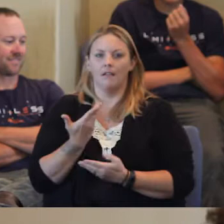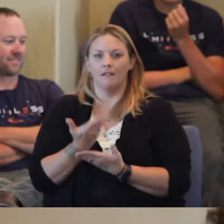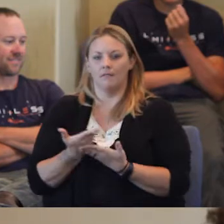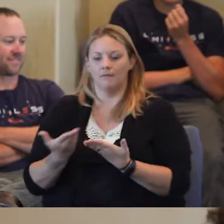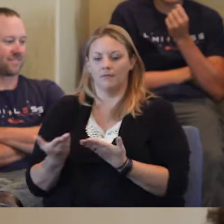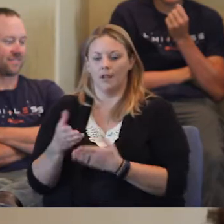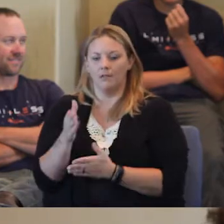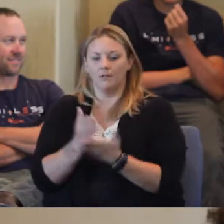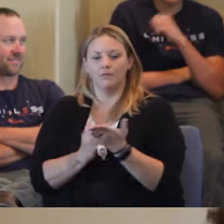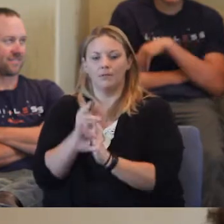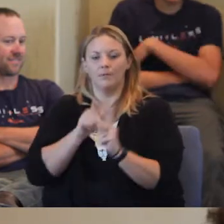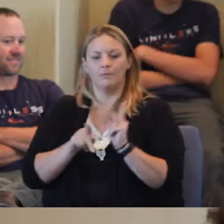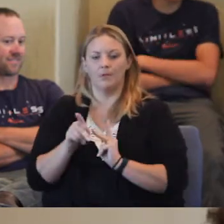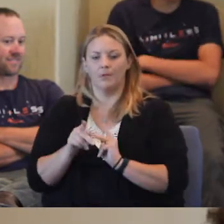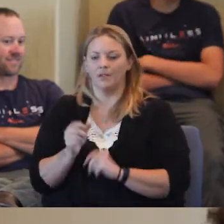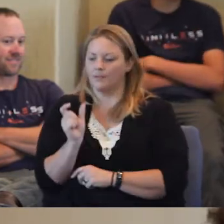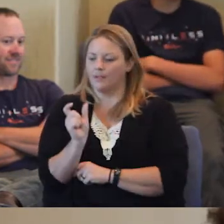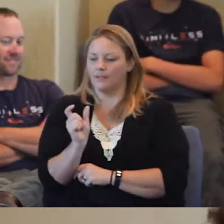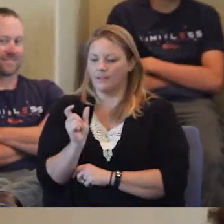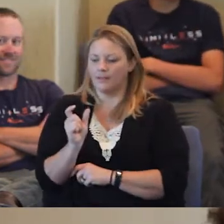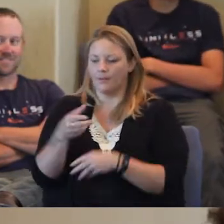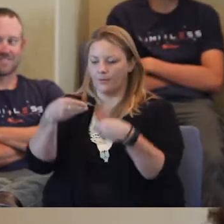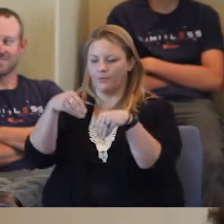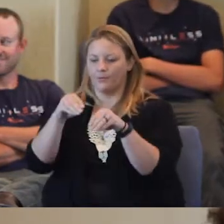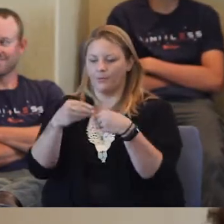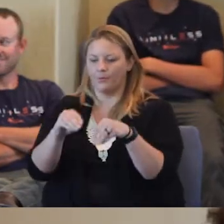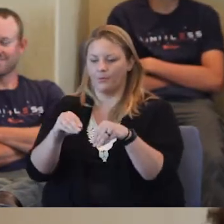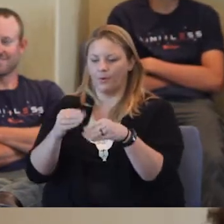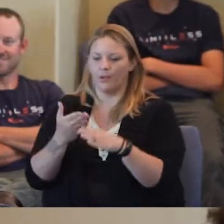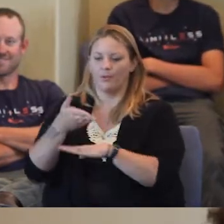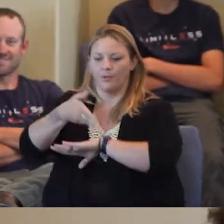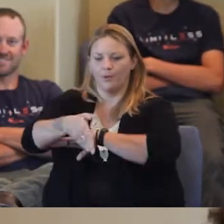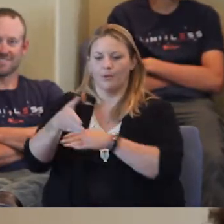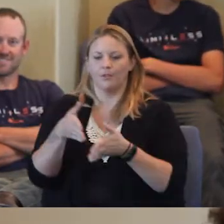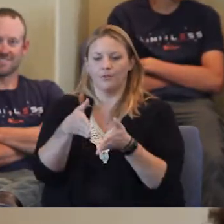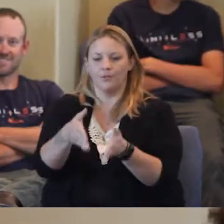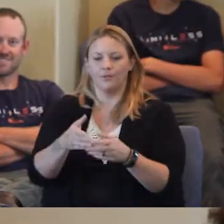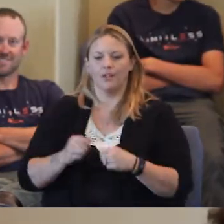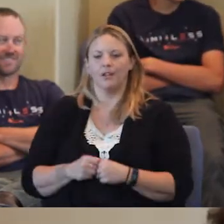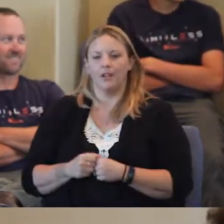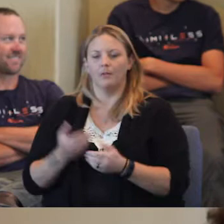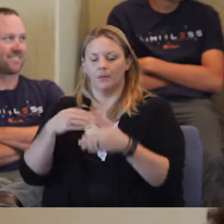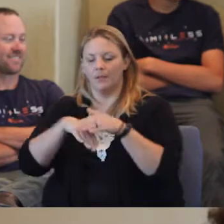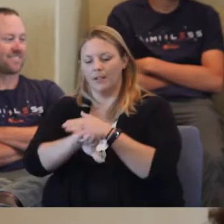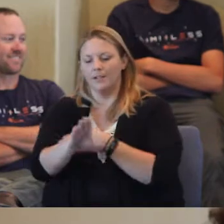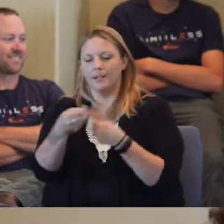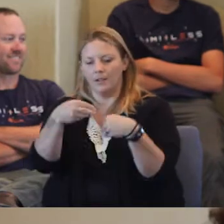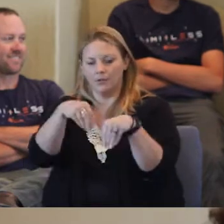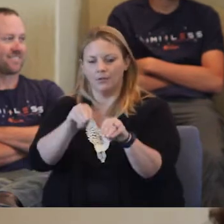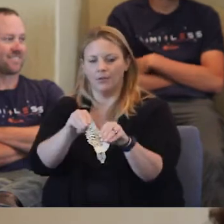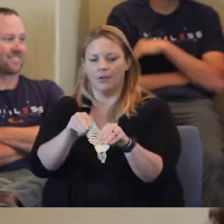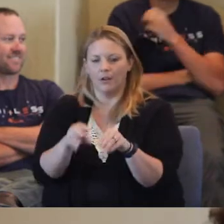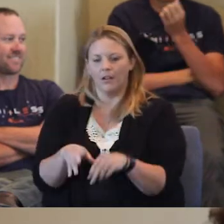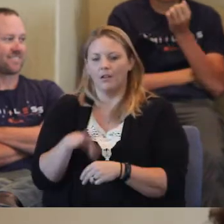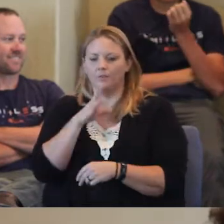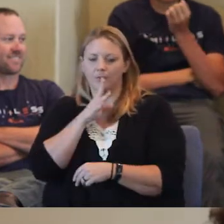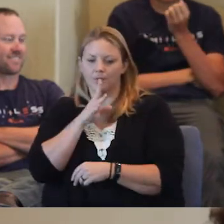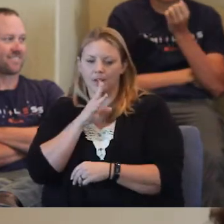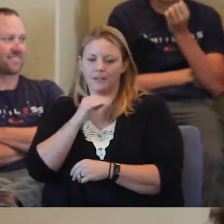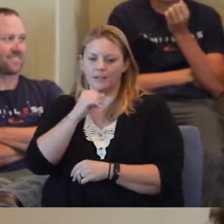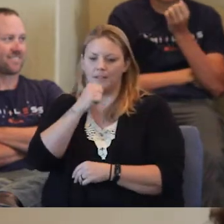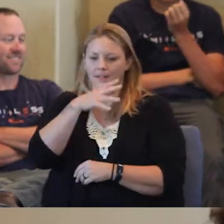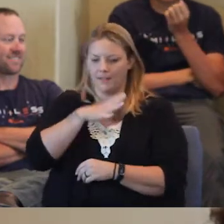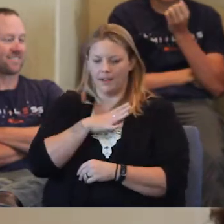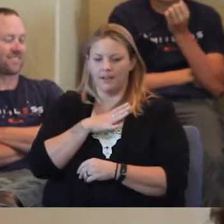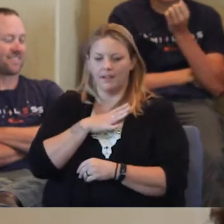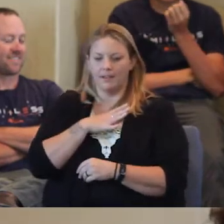And there were some people, there was like this little store across the street, and we went over there a few times and went inside the store, and we talked